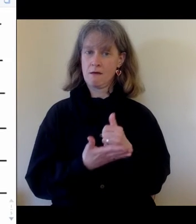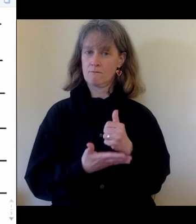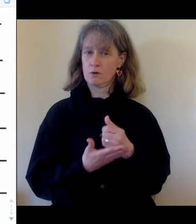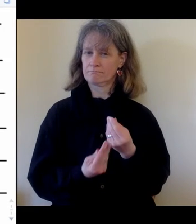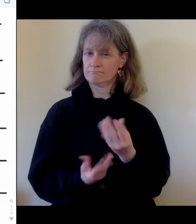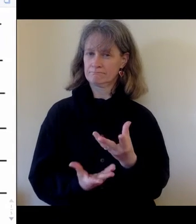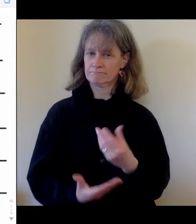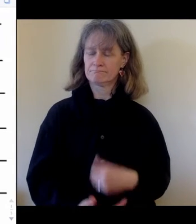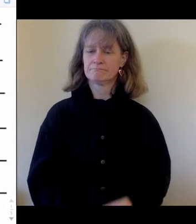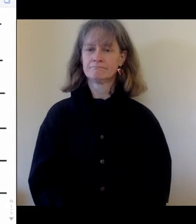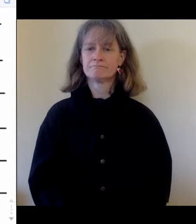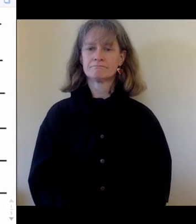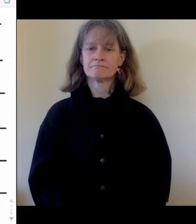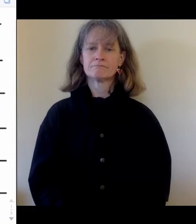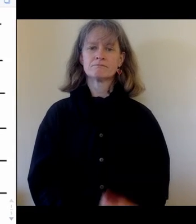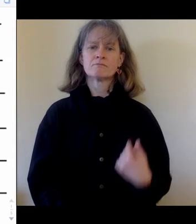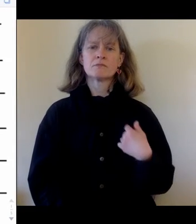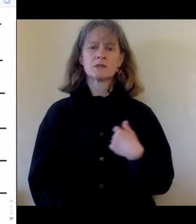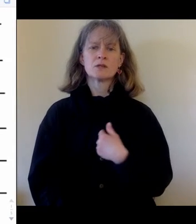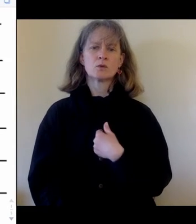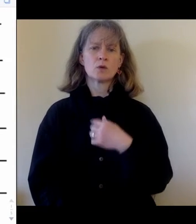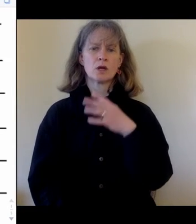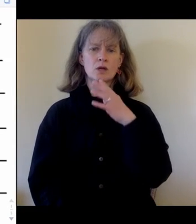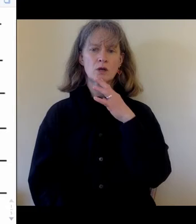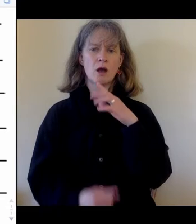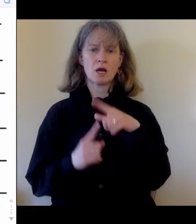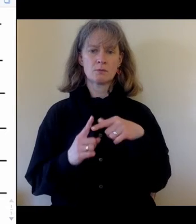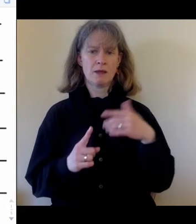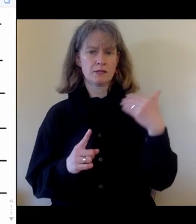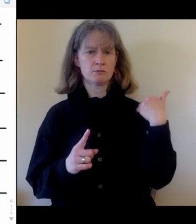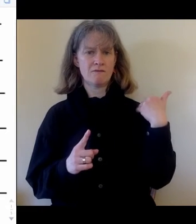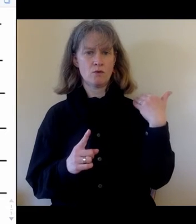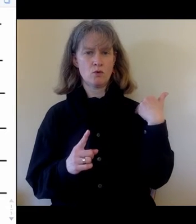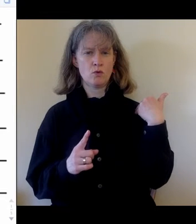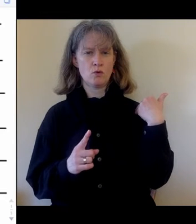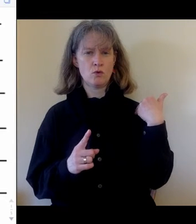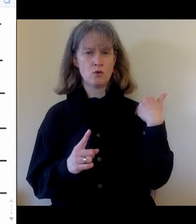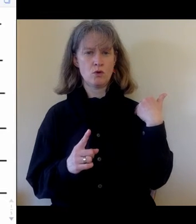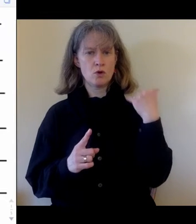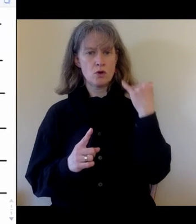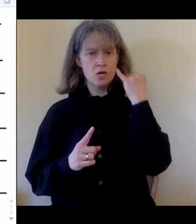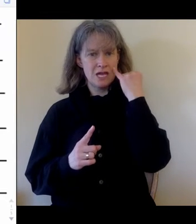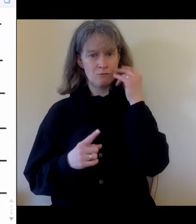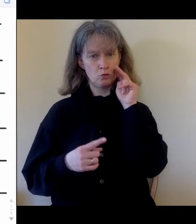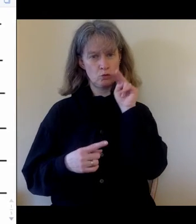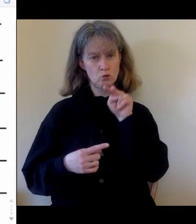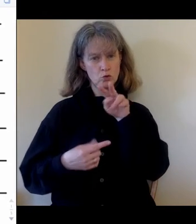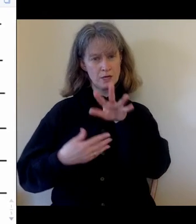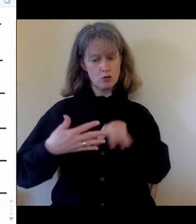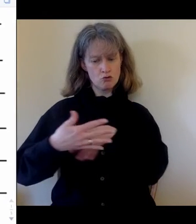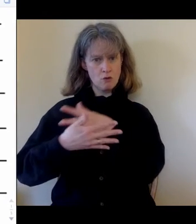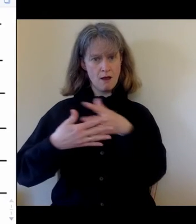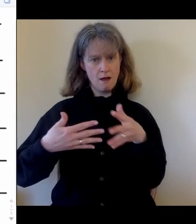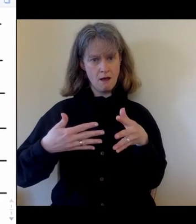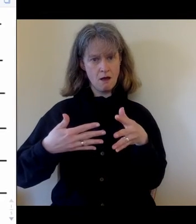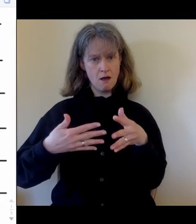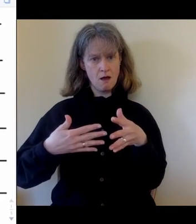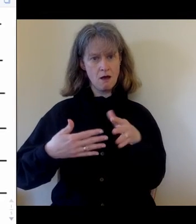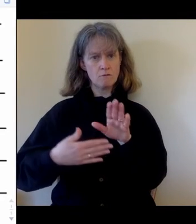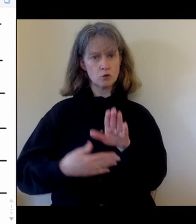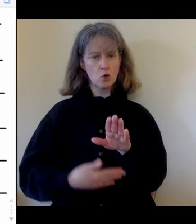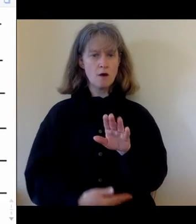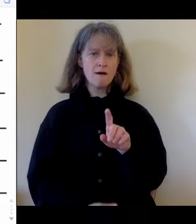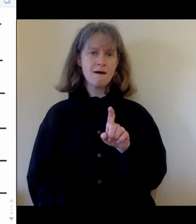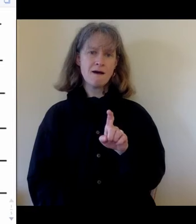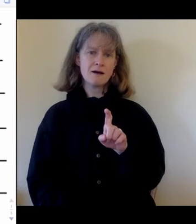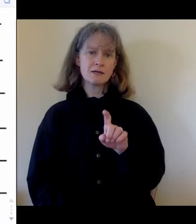We talked about before when you had a graph, your